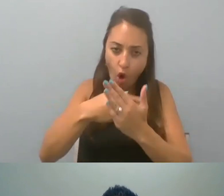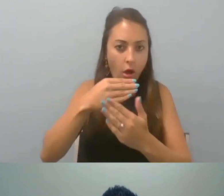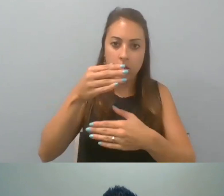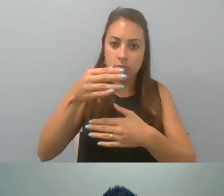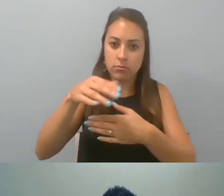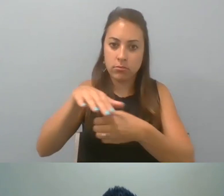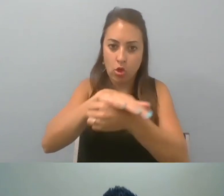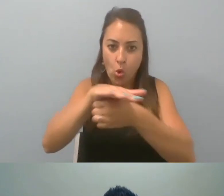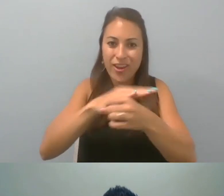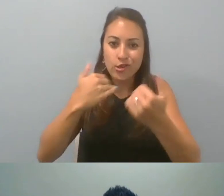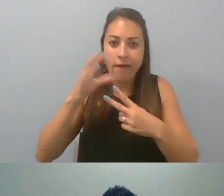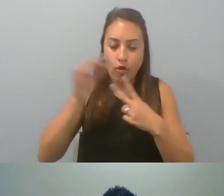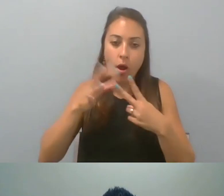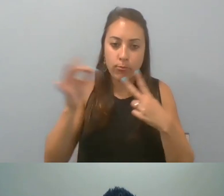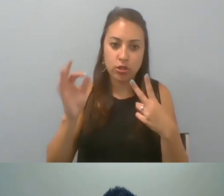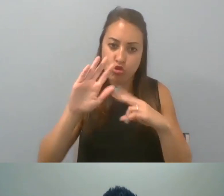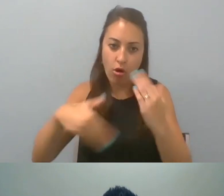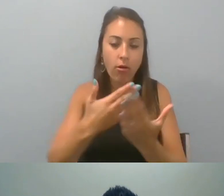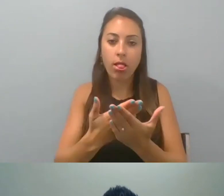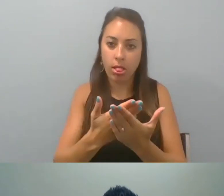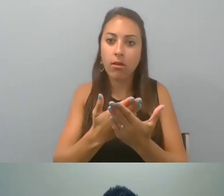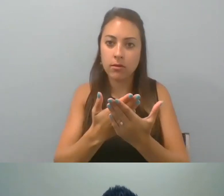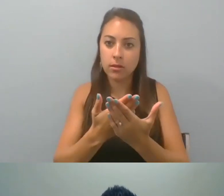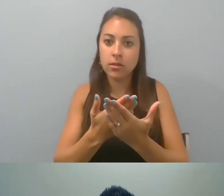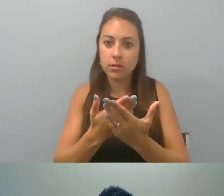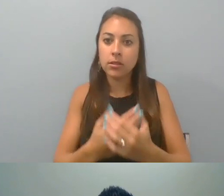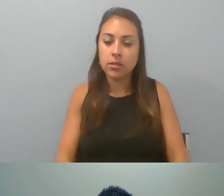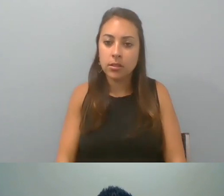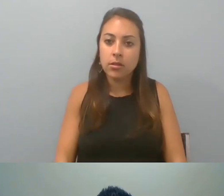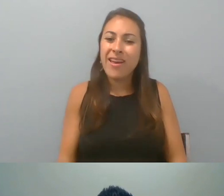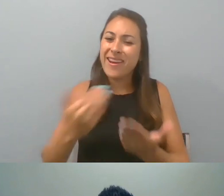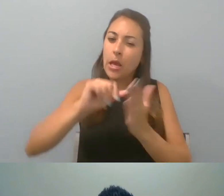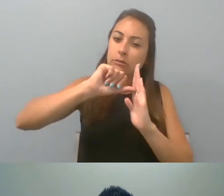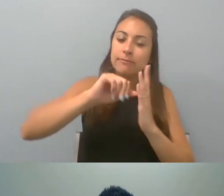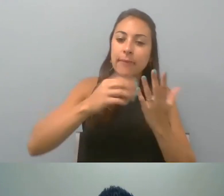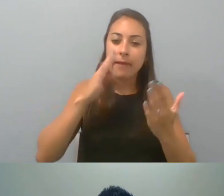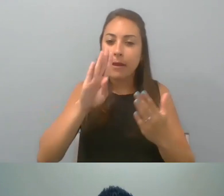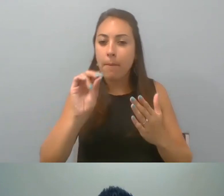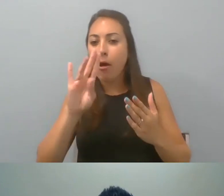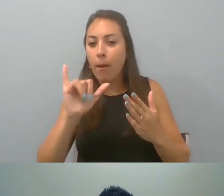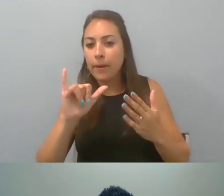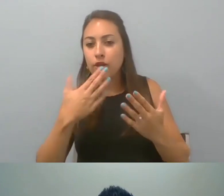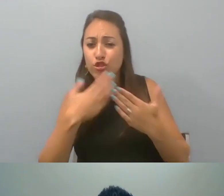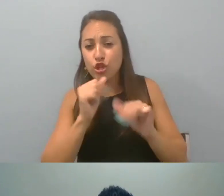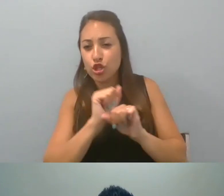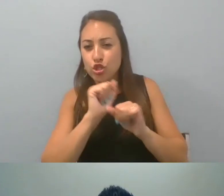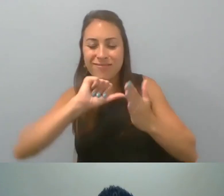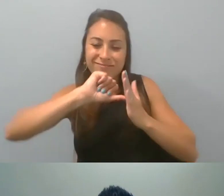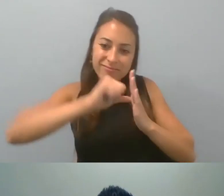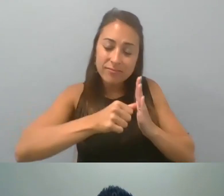And frankly, because I don't know how much we emphasize this, I think Bobby did a good job pointing this out,